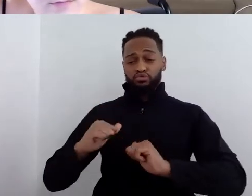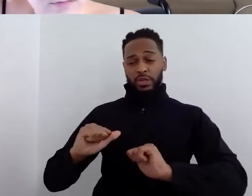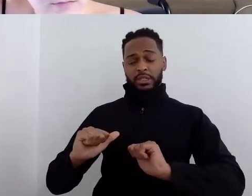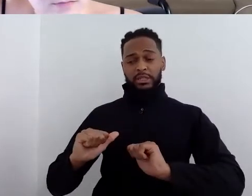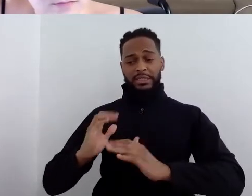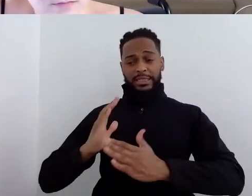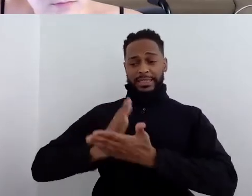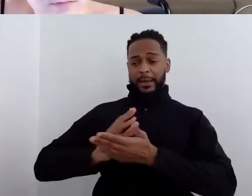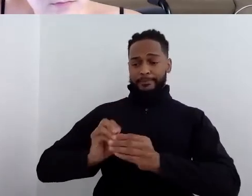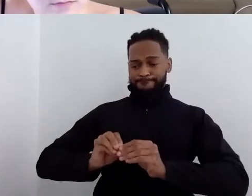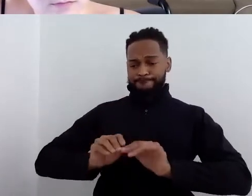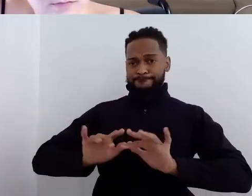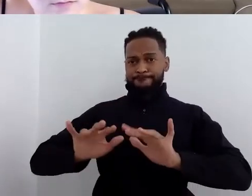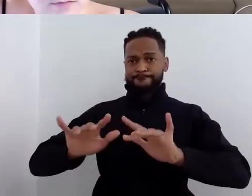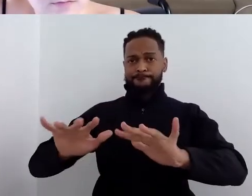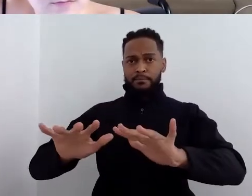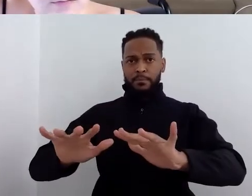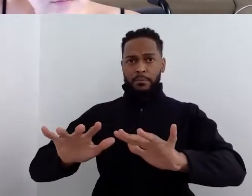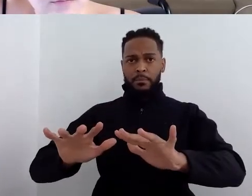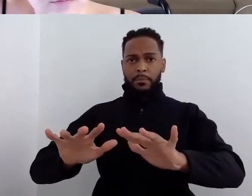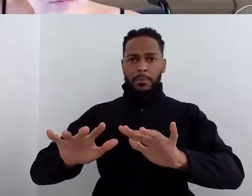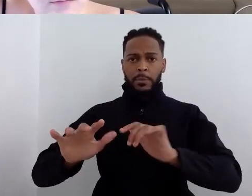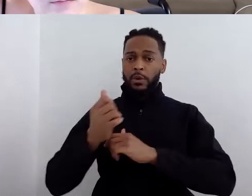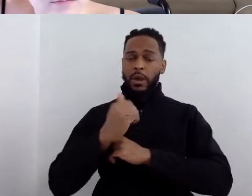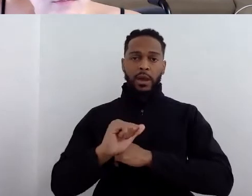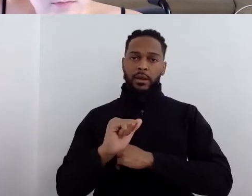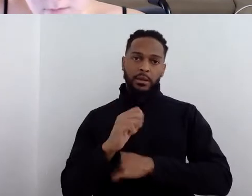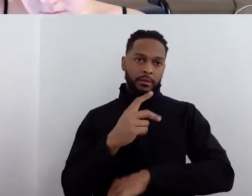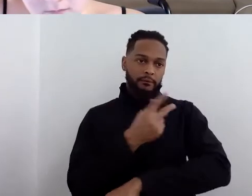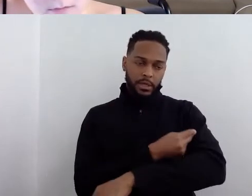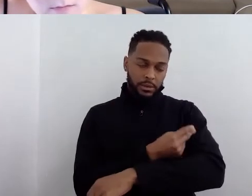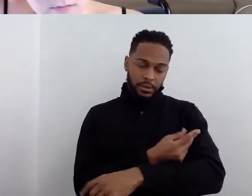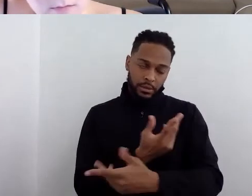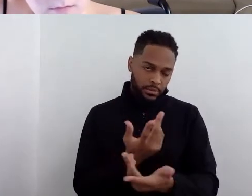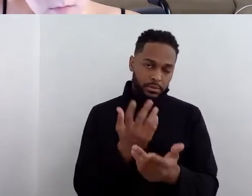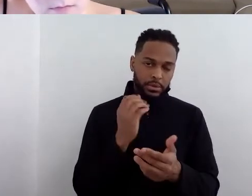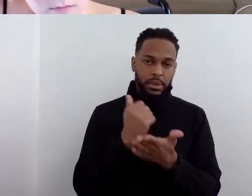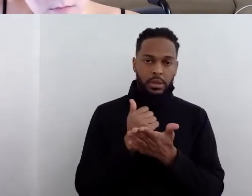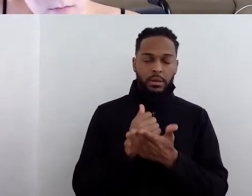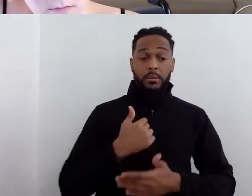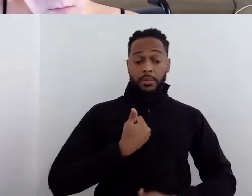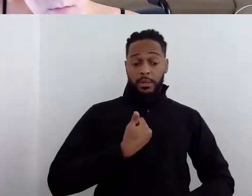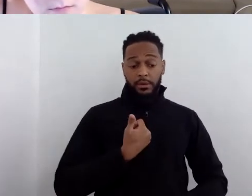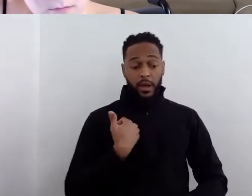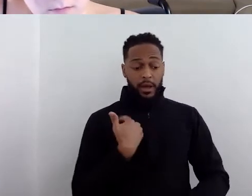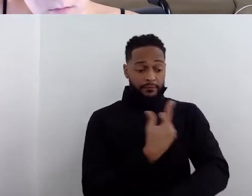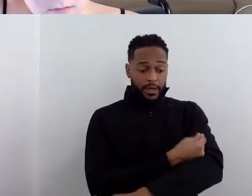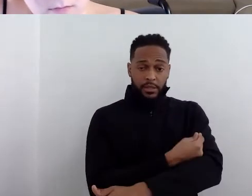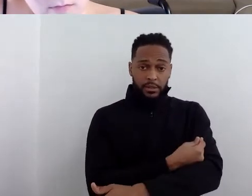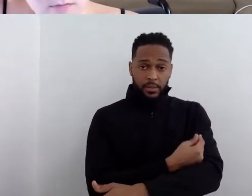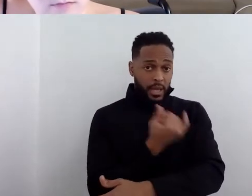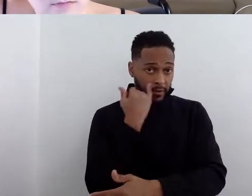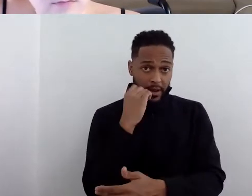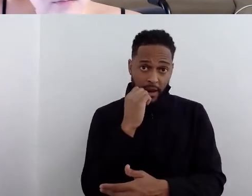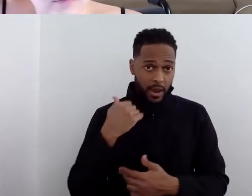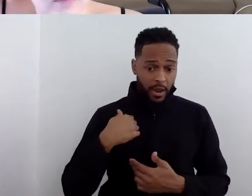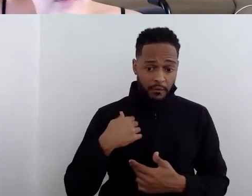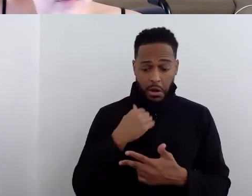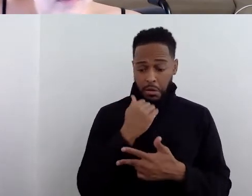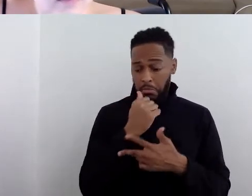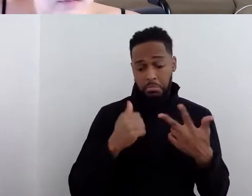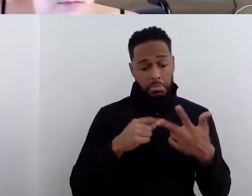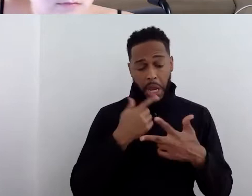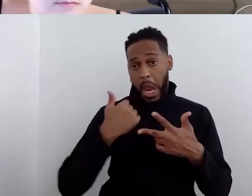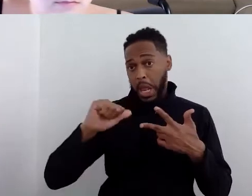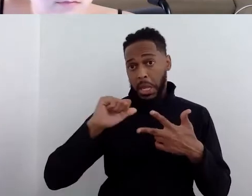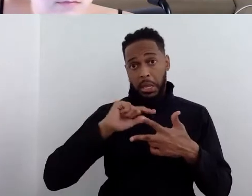of the vaccines, if I got my vaccine, luckily, but if I hadn't, I would take any of the three. I would just take whatever they had. I